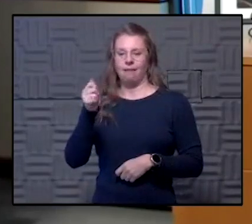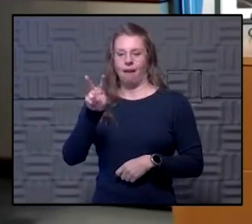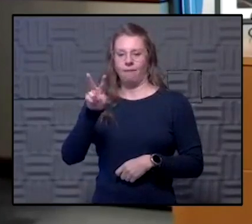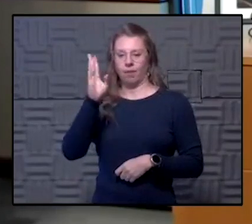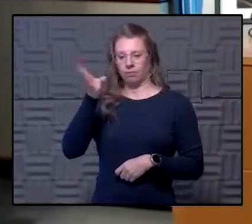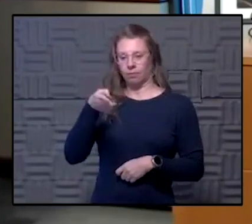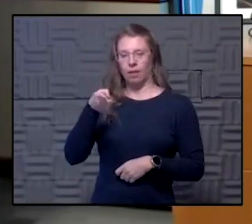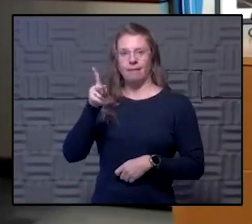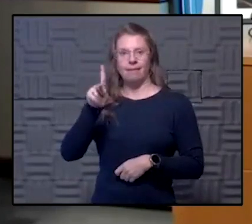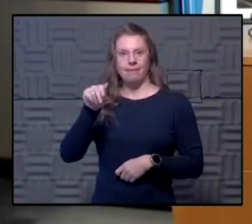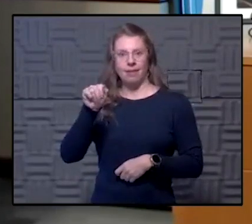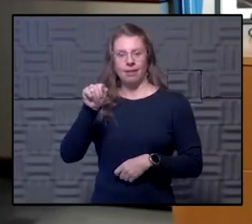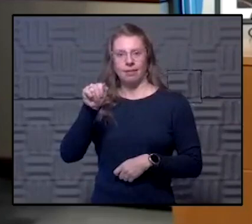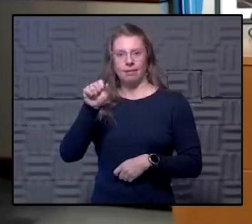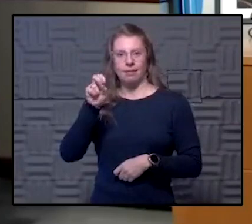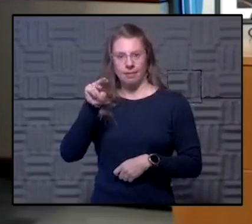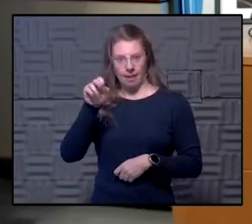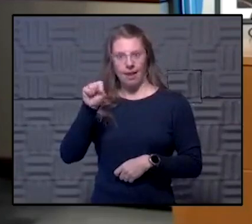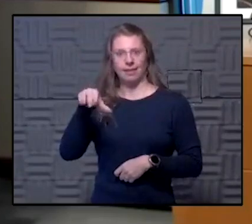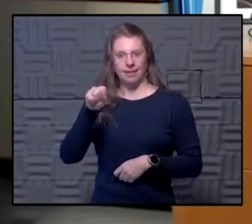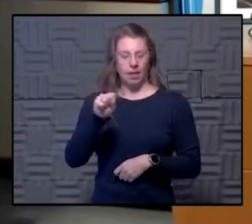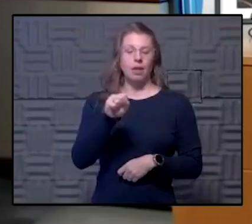gogettested.gov/Kansas. Actually, it's